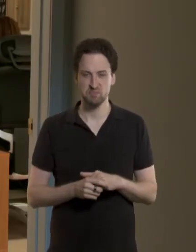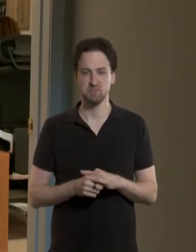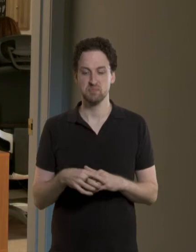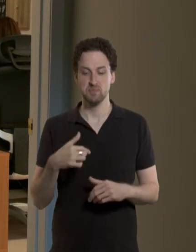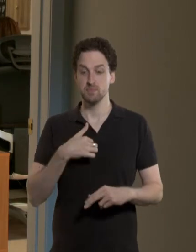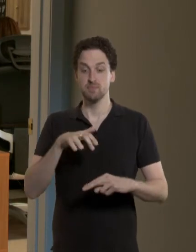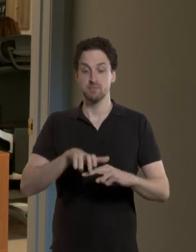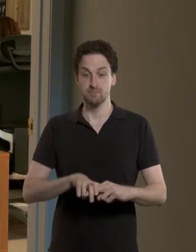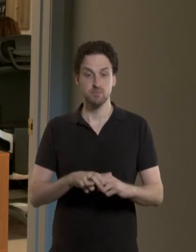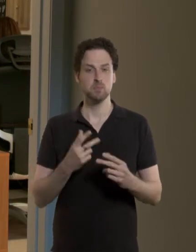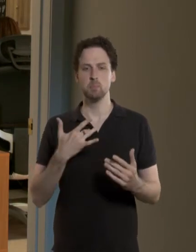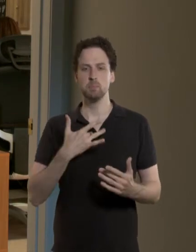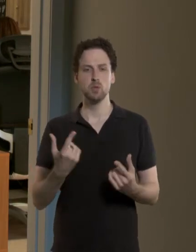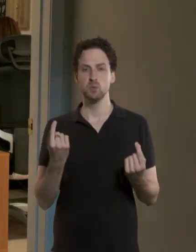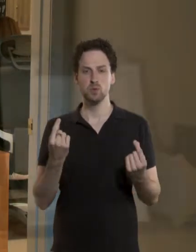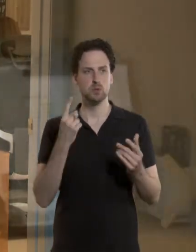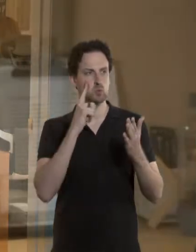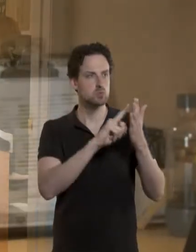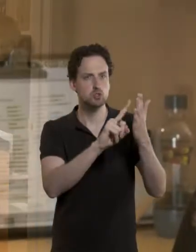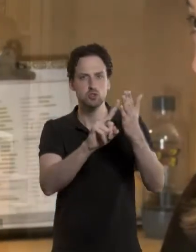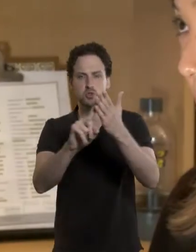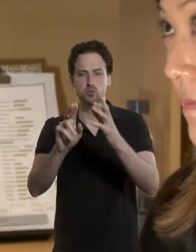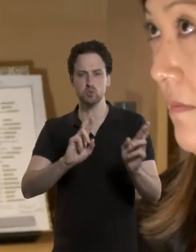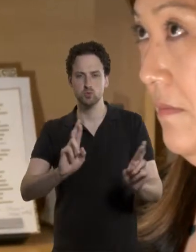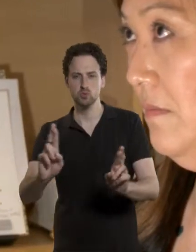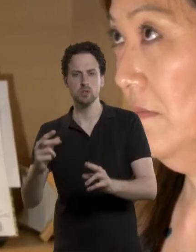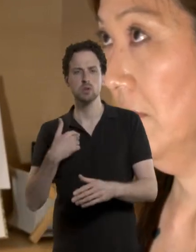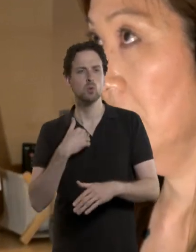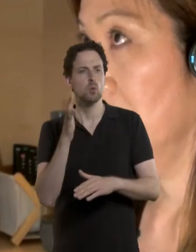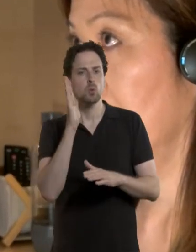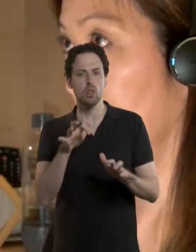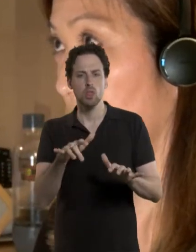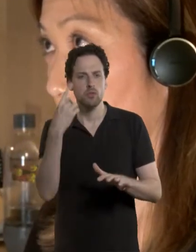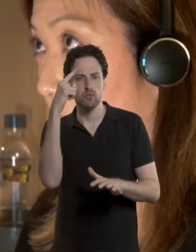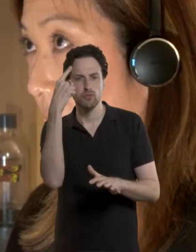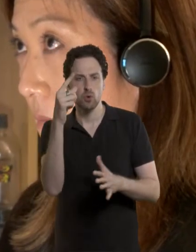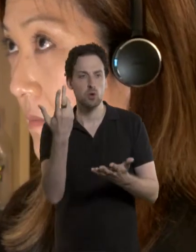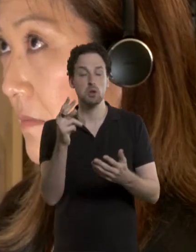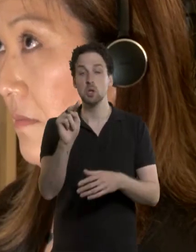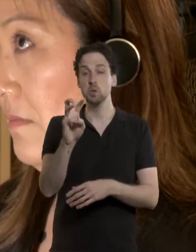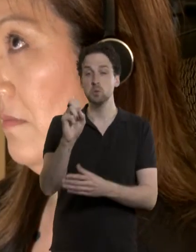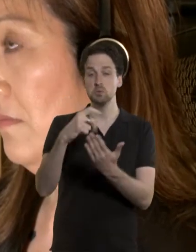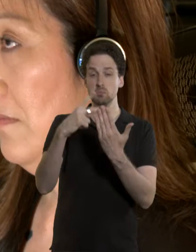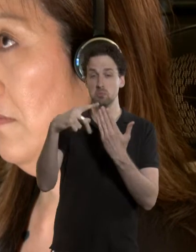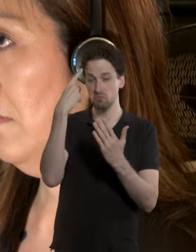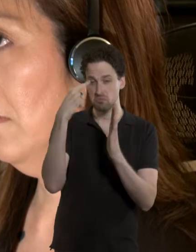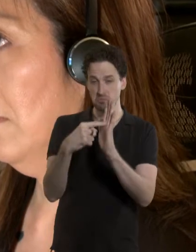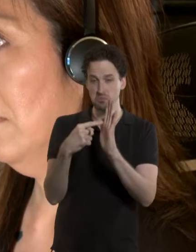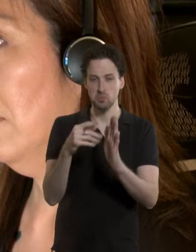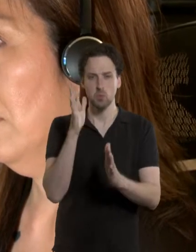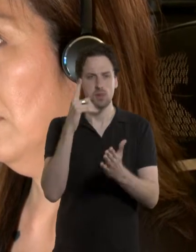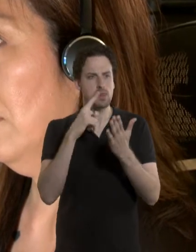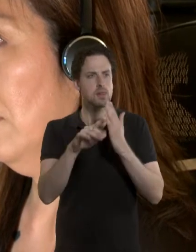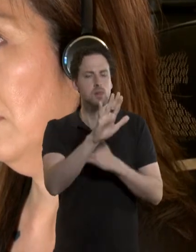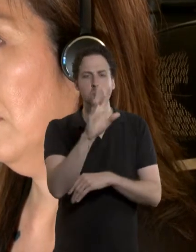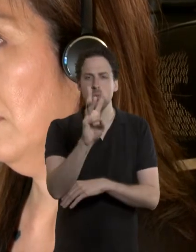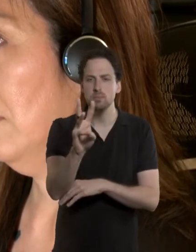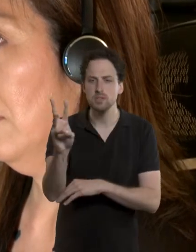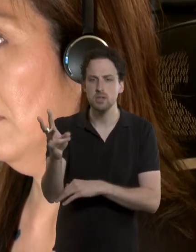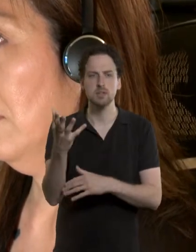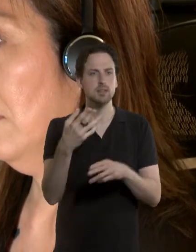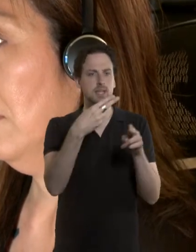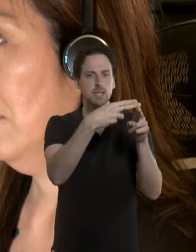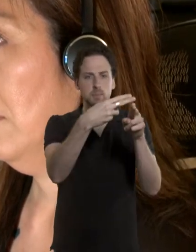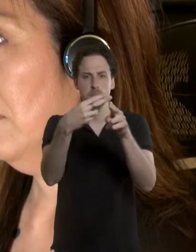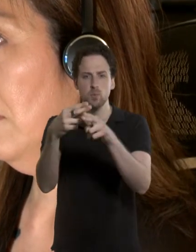Each captioner researches the content of the television shows they work on. With news programs, for example, they scour websites